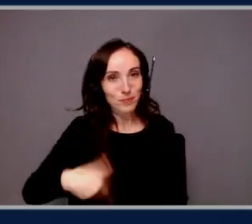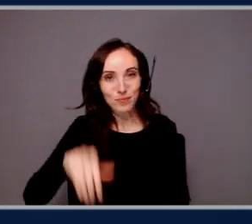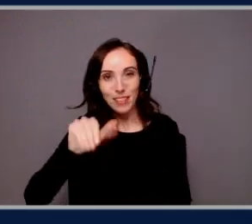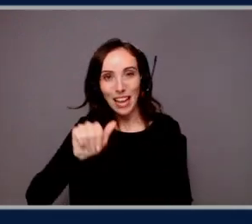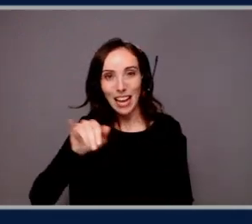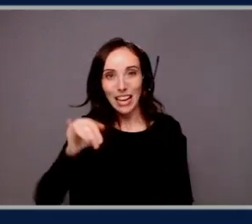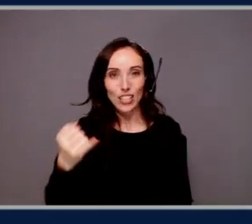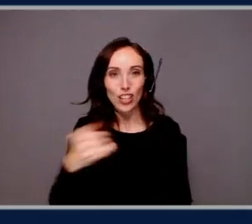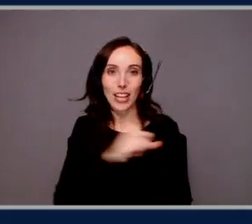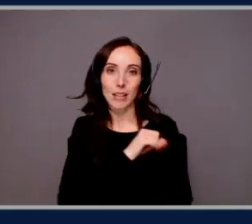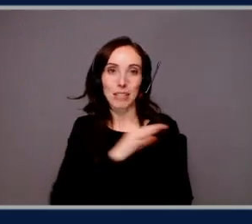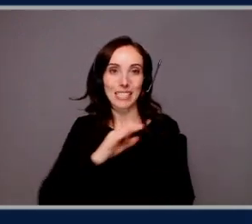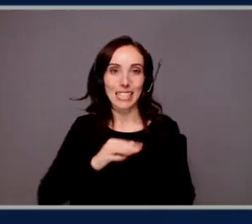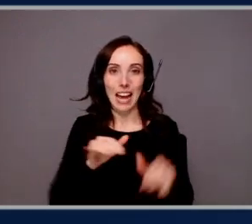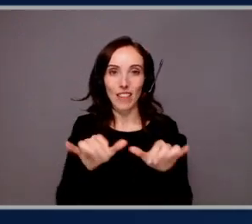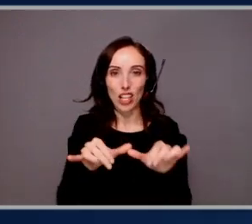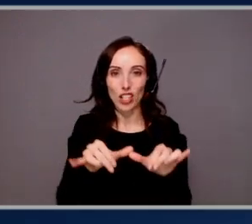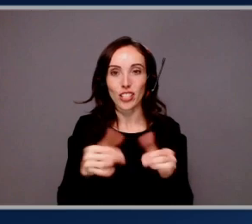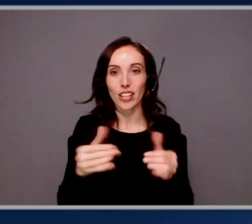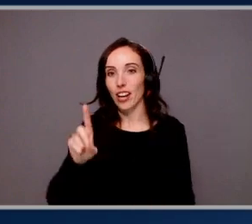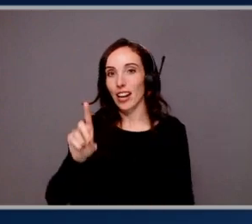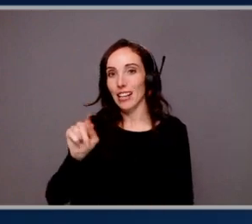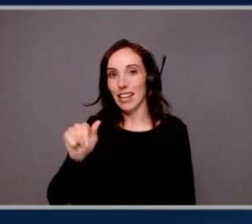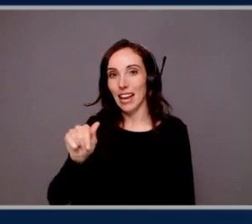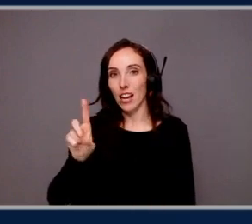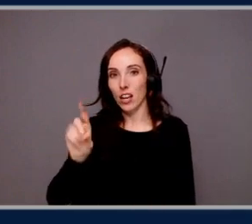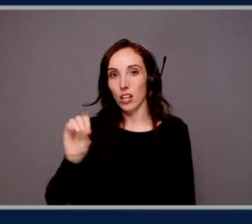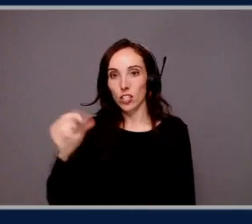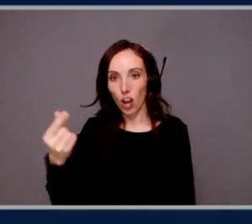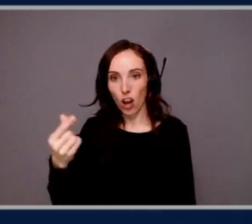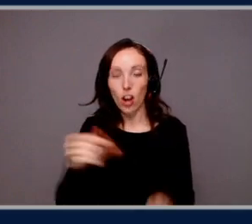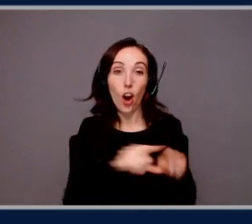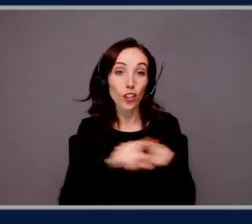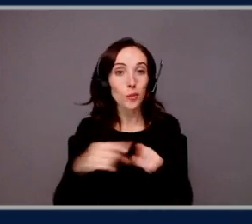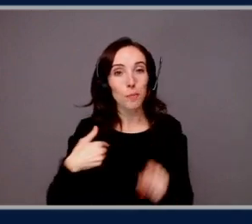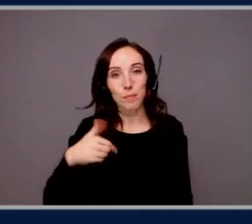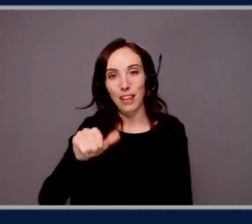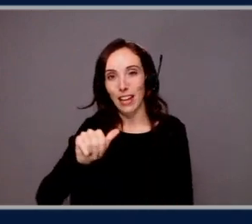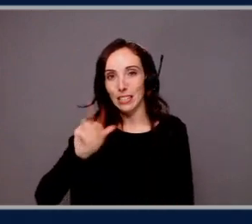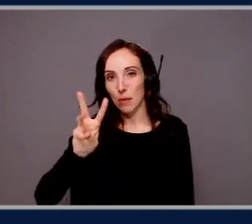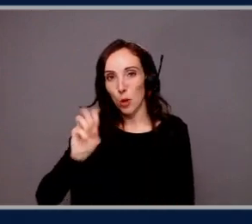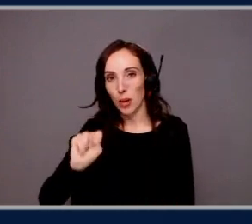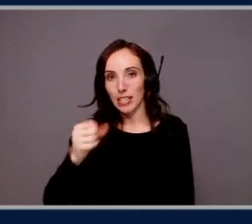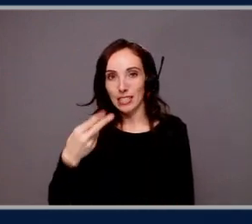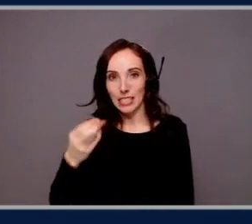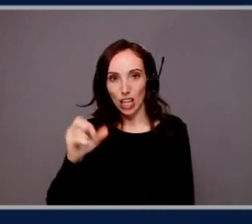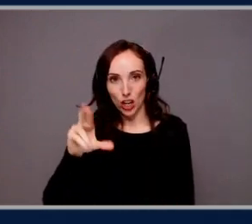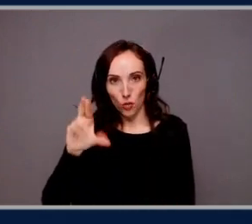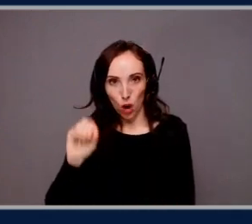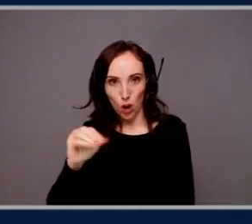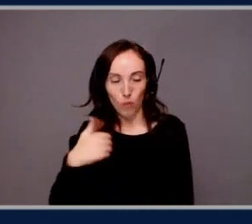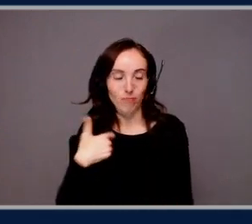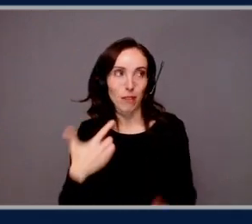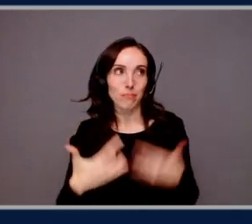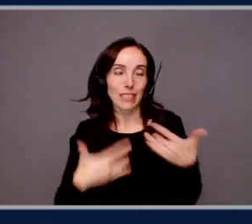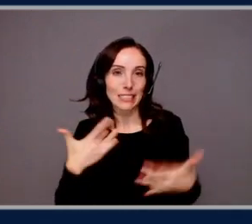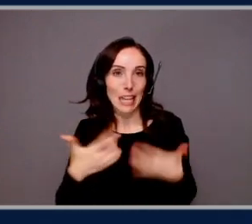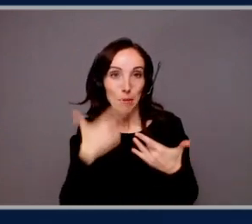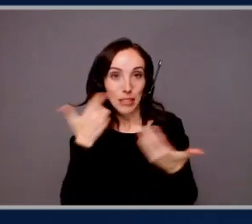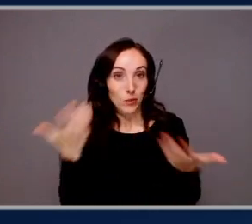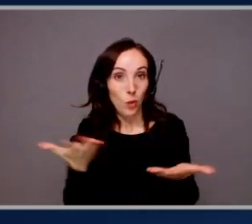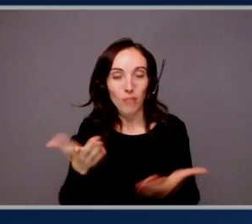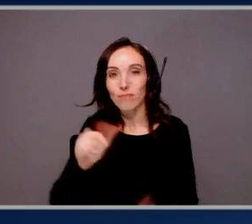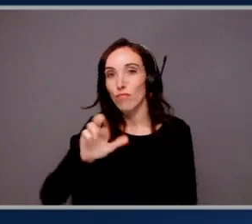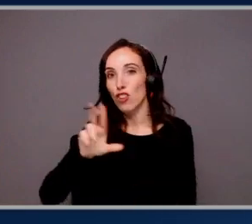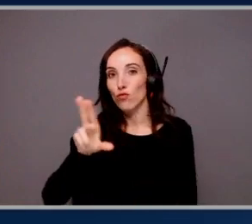staff engineer at Datadog. I work on serverless stuff there, and I'm also an AWS hero. And I'm really excited because Rust is my favorite programming language